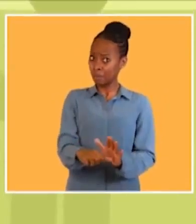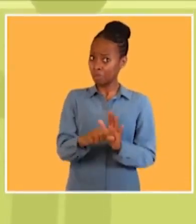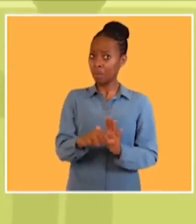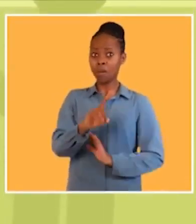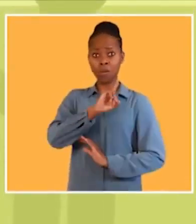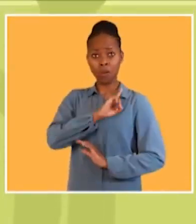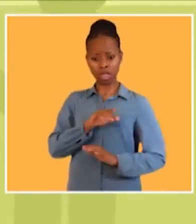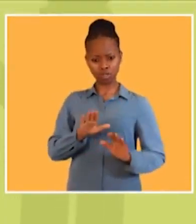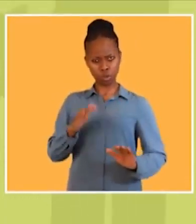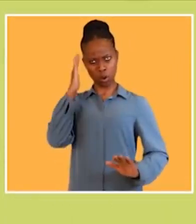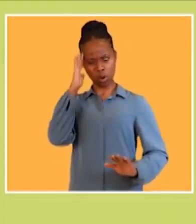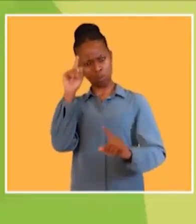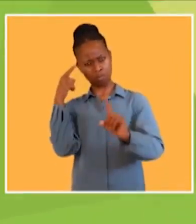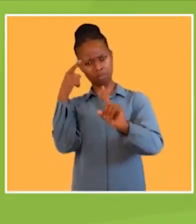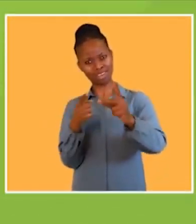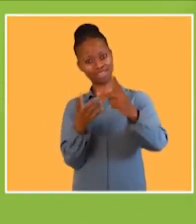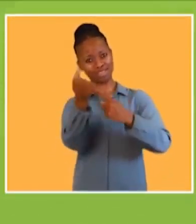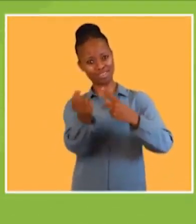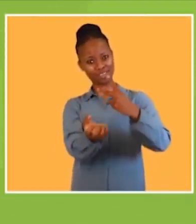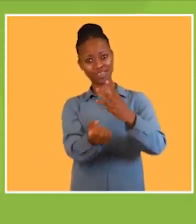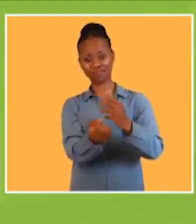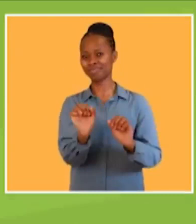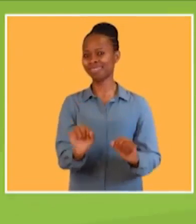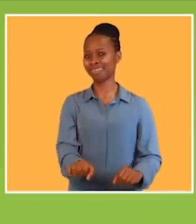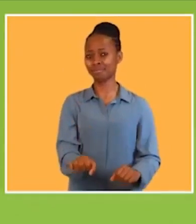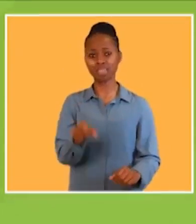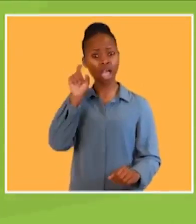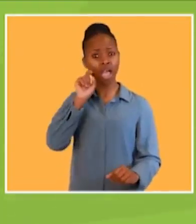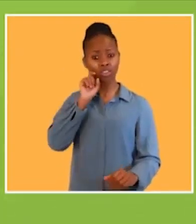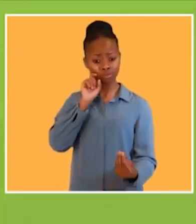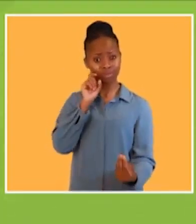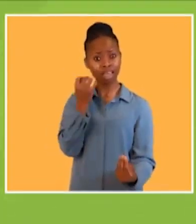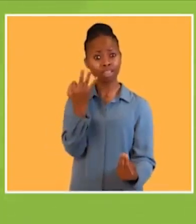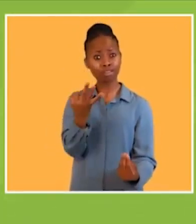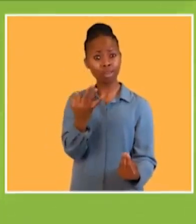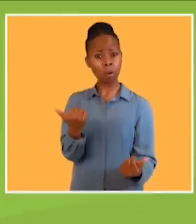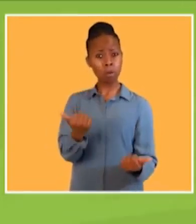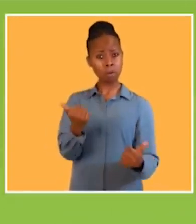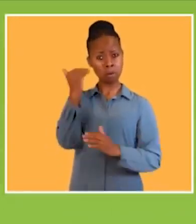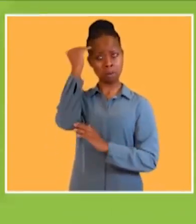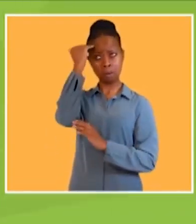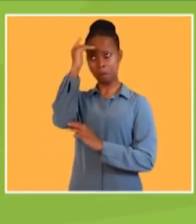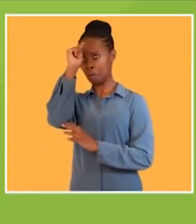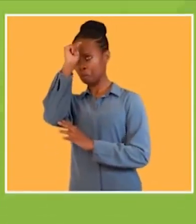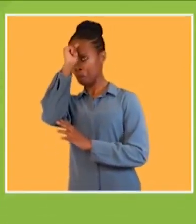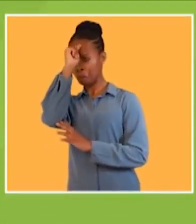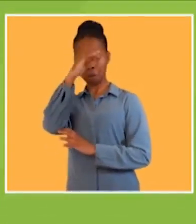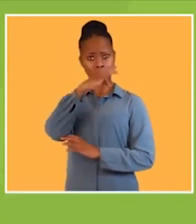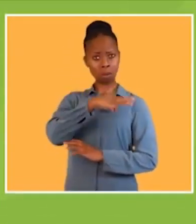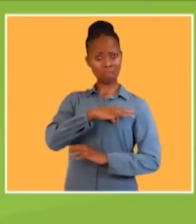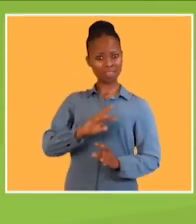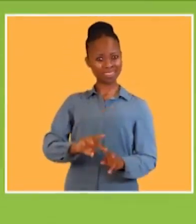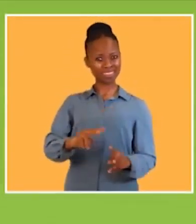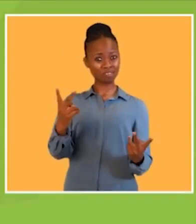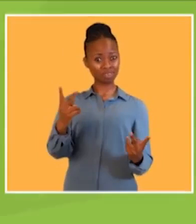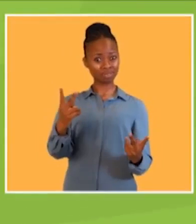full potential. By the age of 3, children already become aware of the differences between genders and